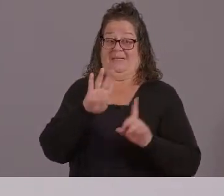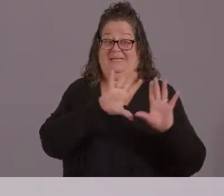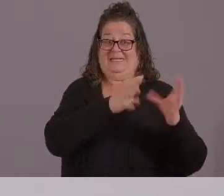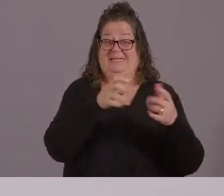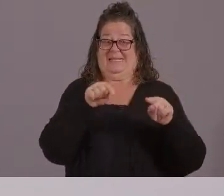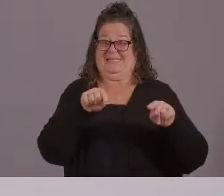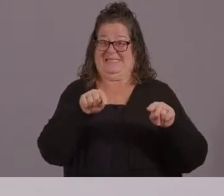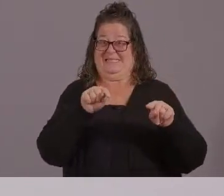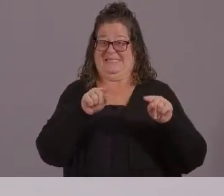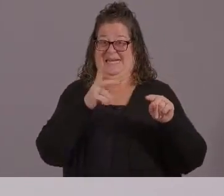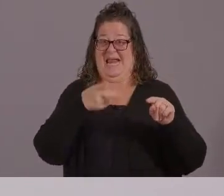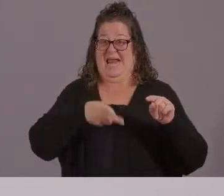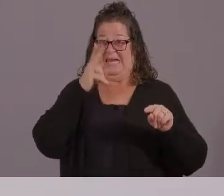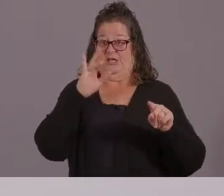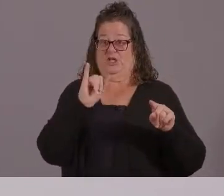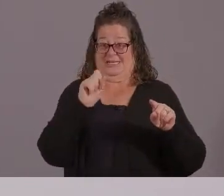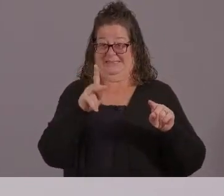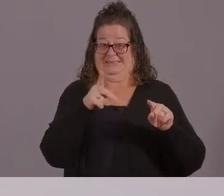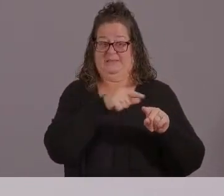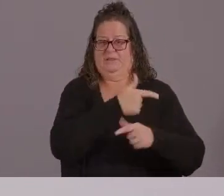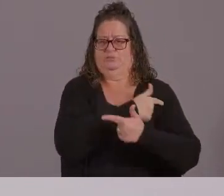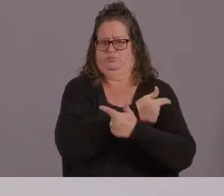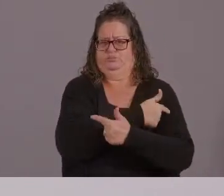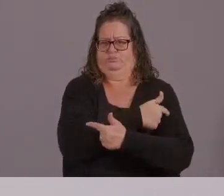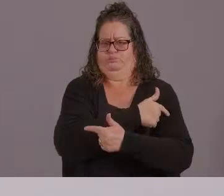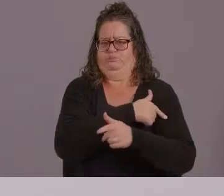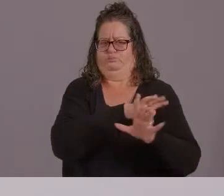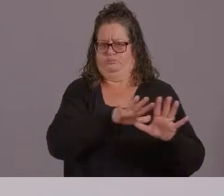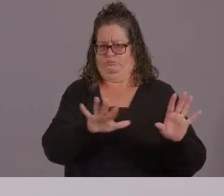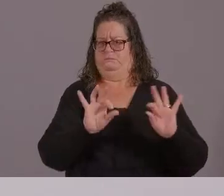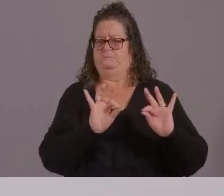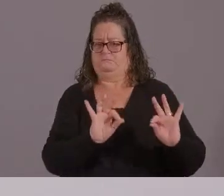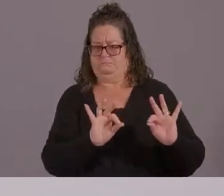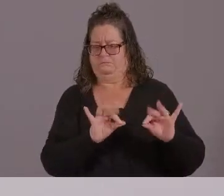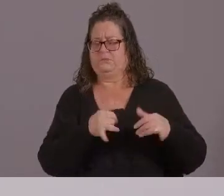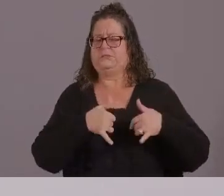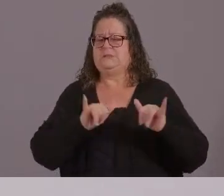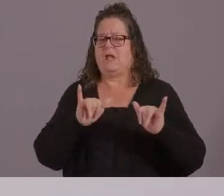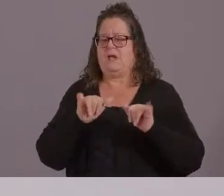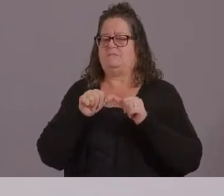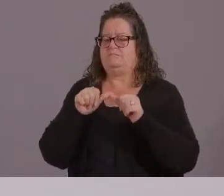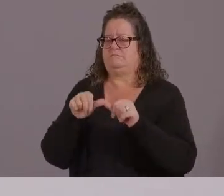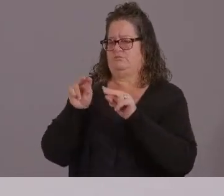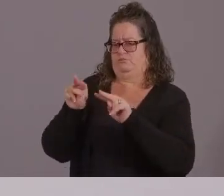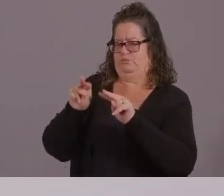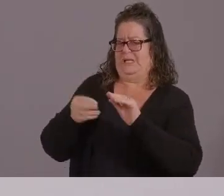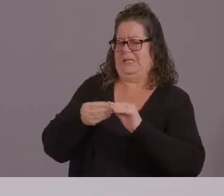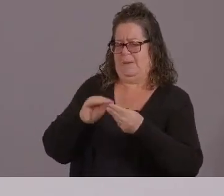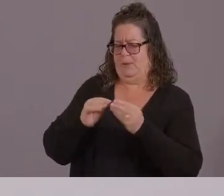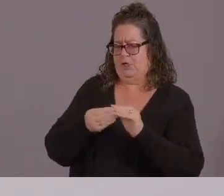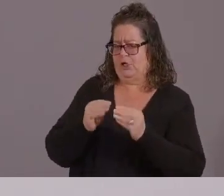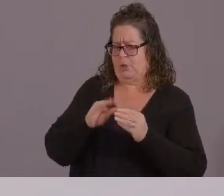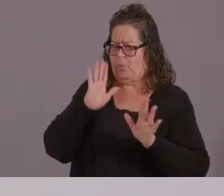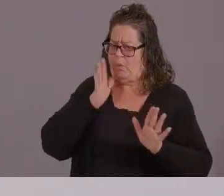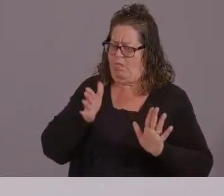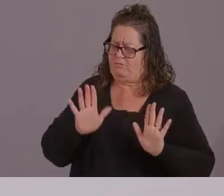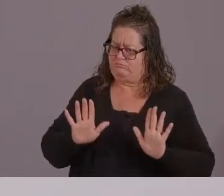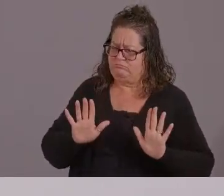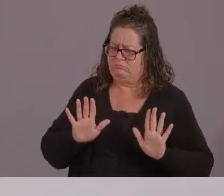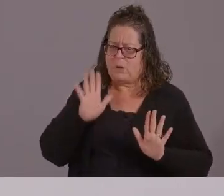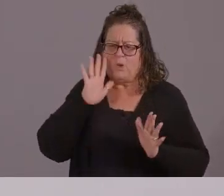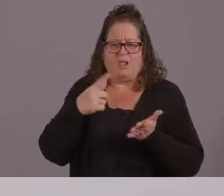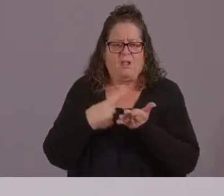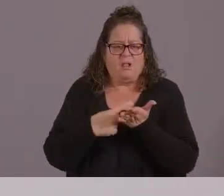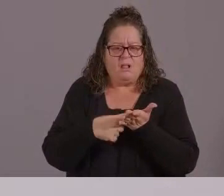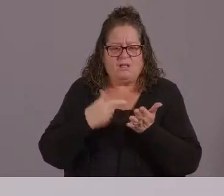vaccinated, we'll continue to monitor the data and have discussions, but we felt with where cases were, percent